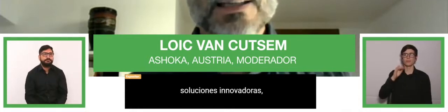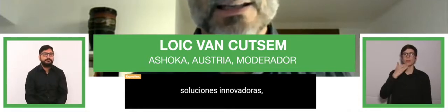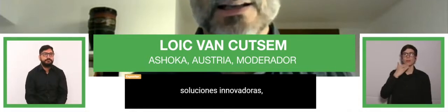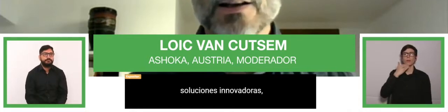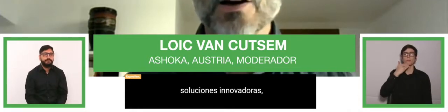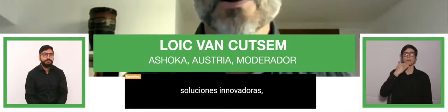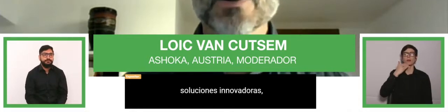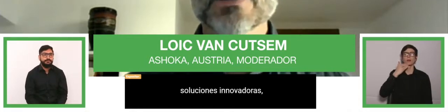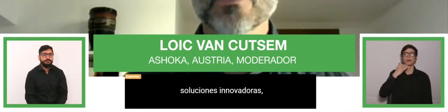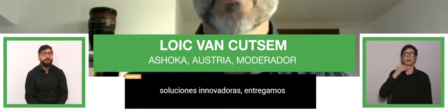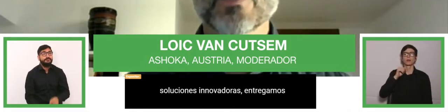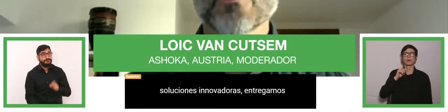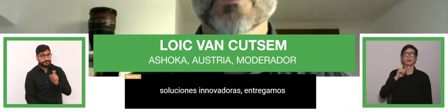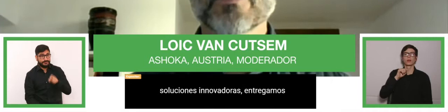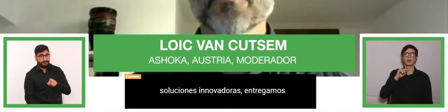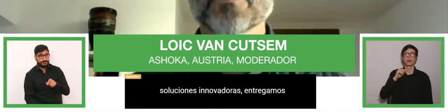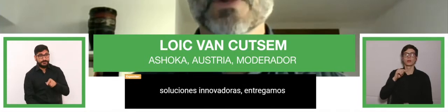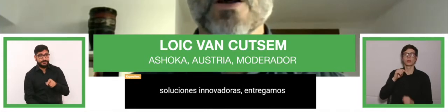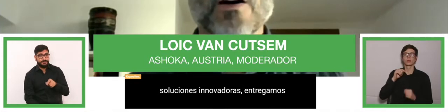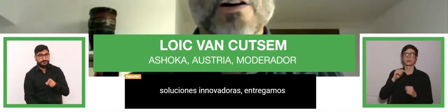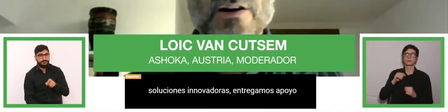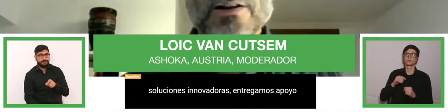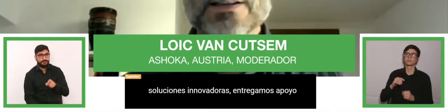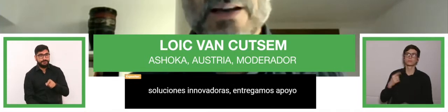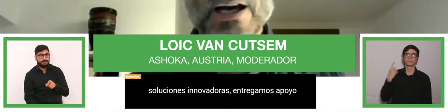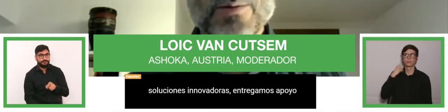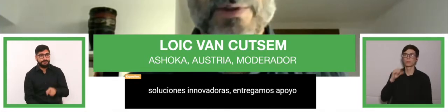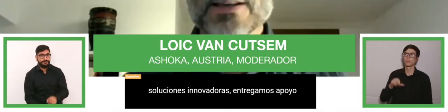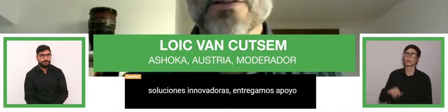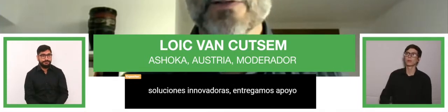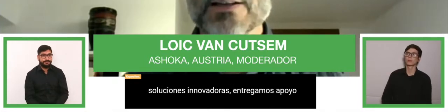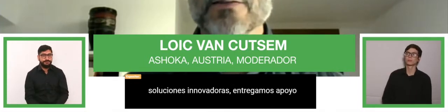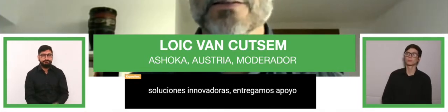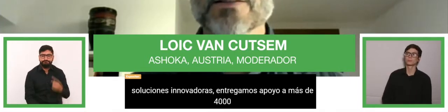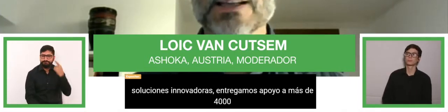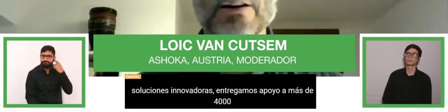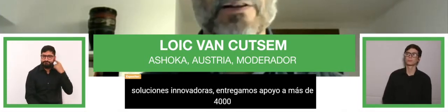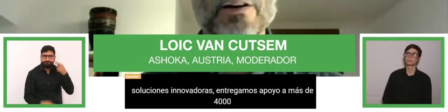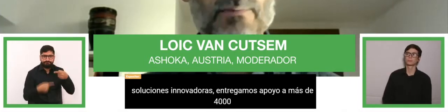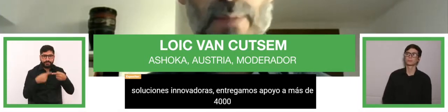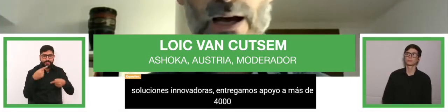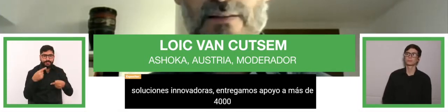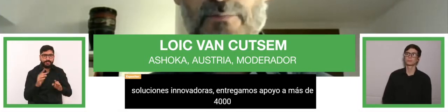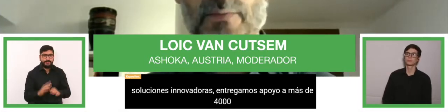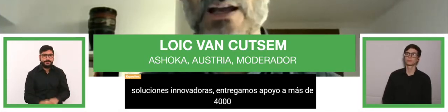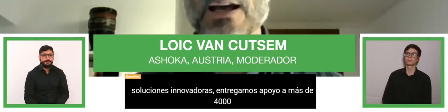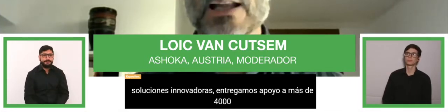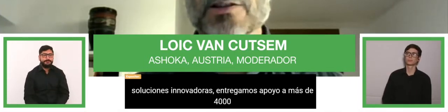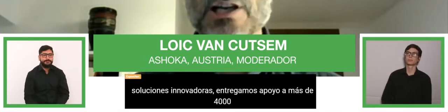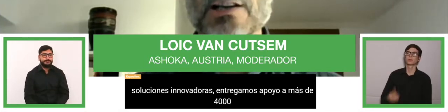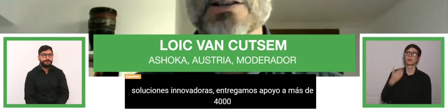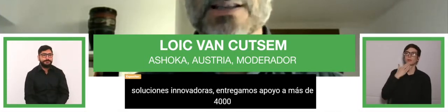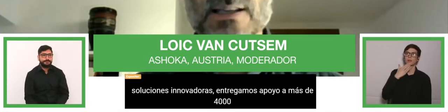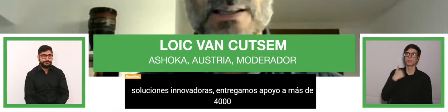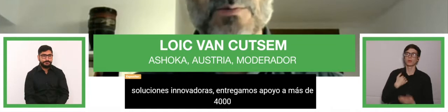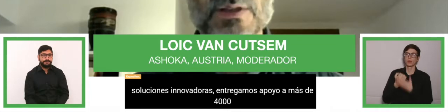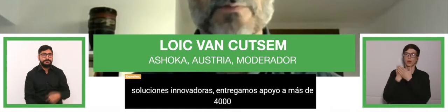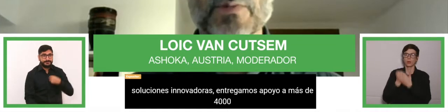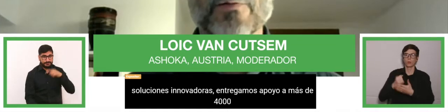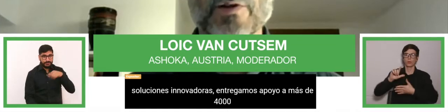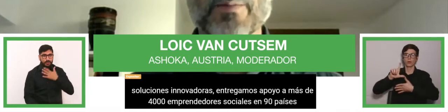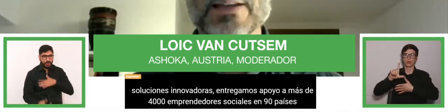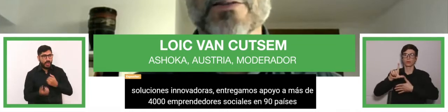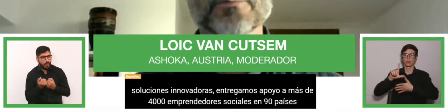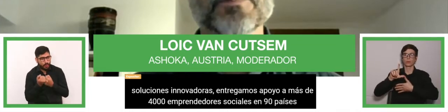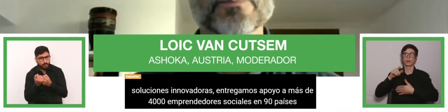in 90 countries all over the world. Our goal is to help these innovators to scale their impact and to change